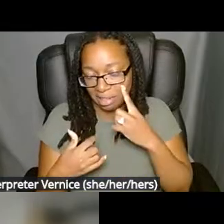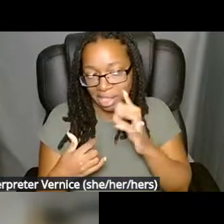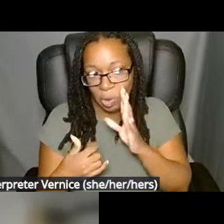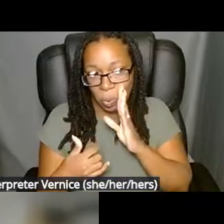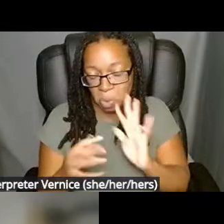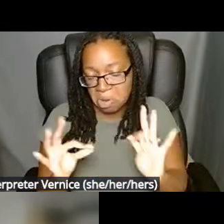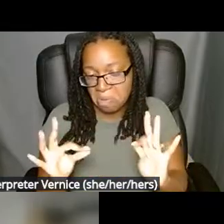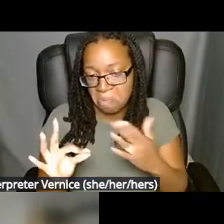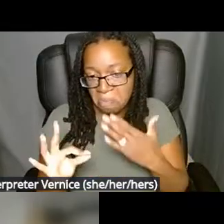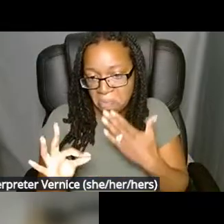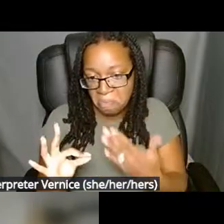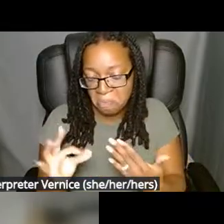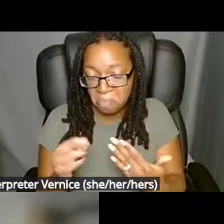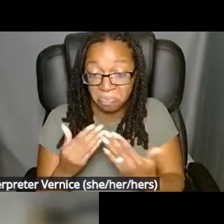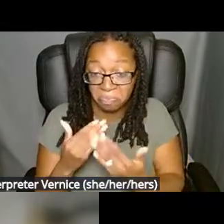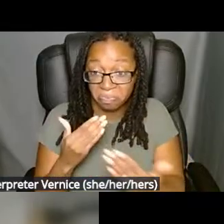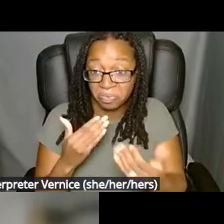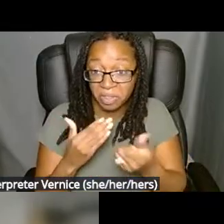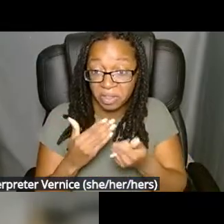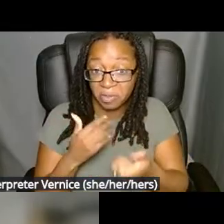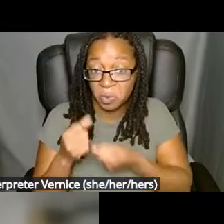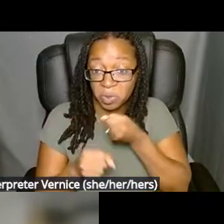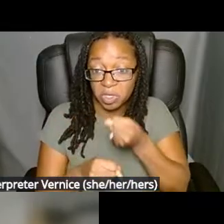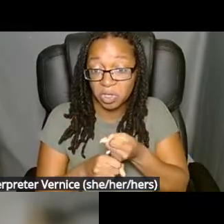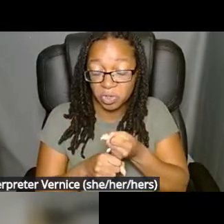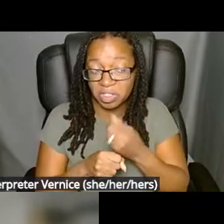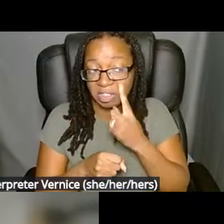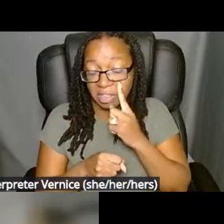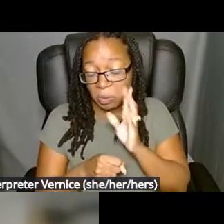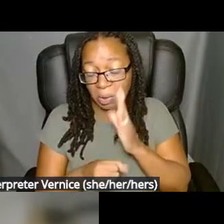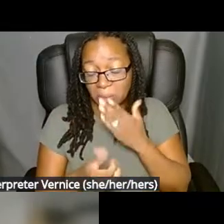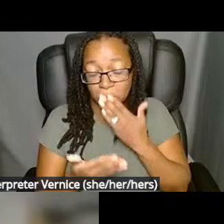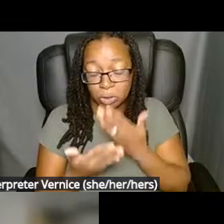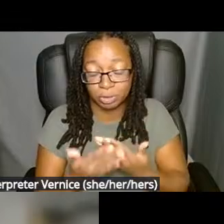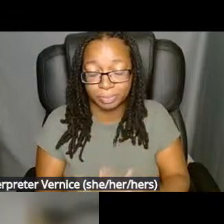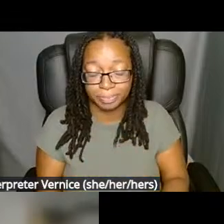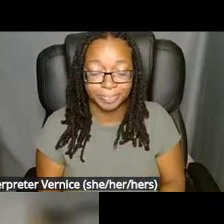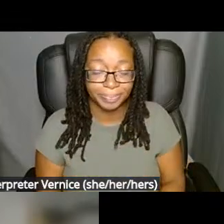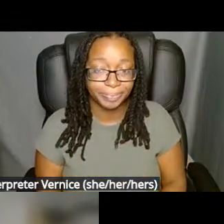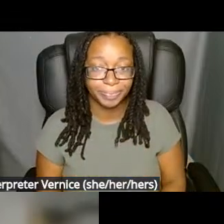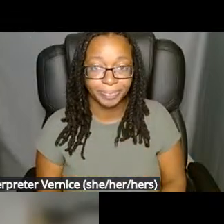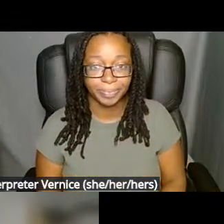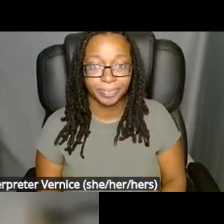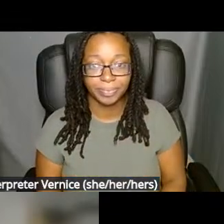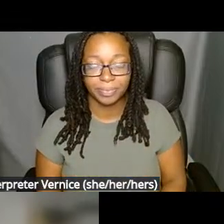the next few years, I think that would be a good thing to learn.